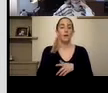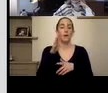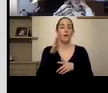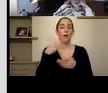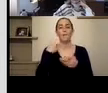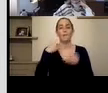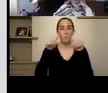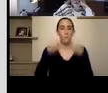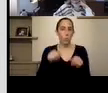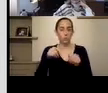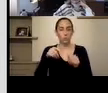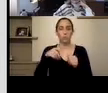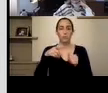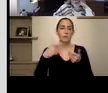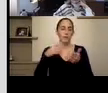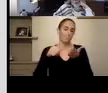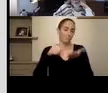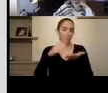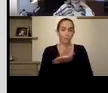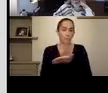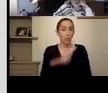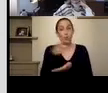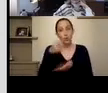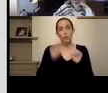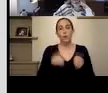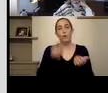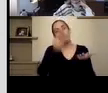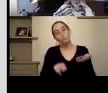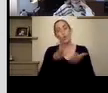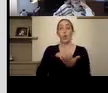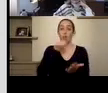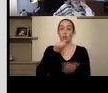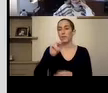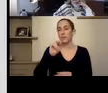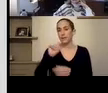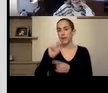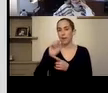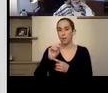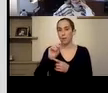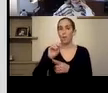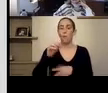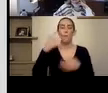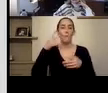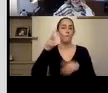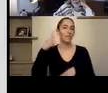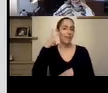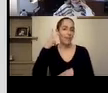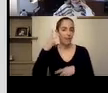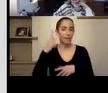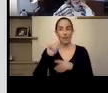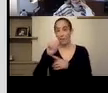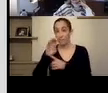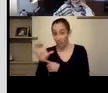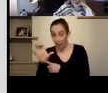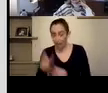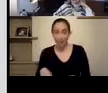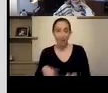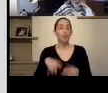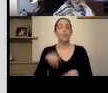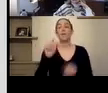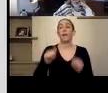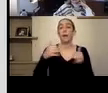we all need that, right? Or you can try the word scramble that's in there, or you can play remote